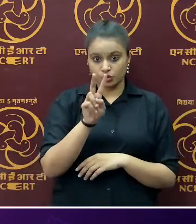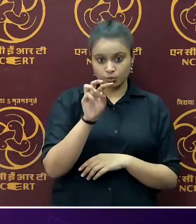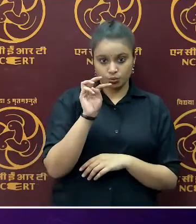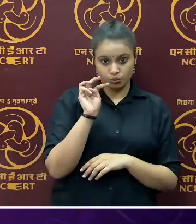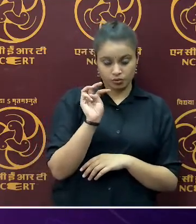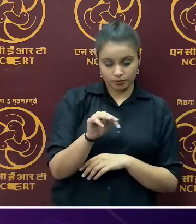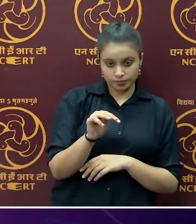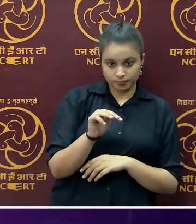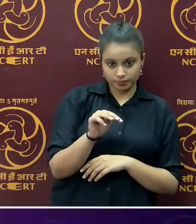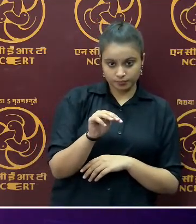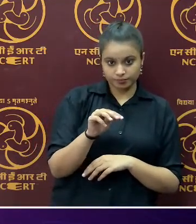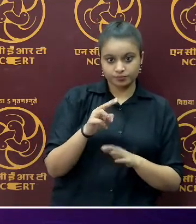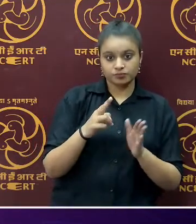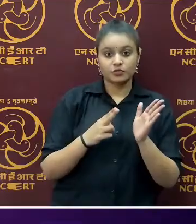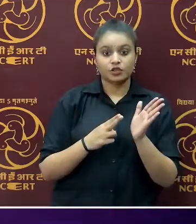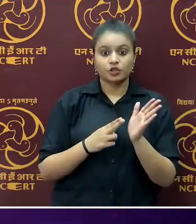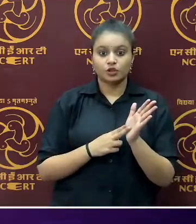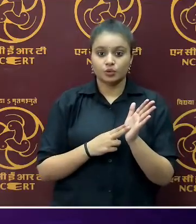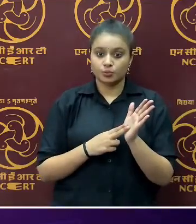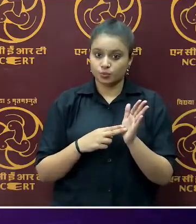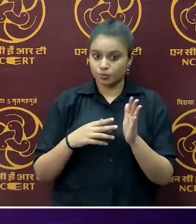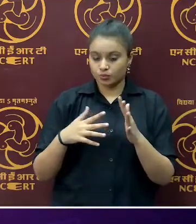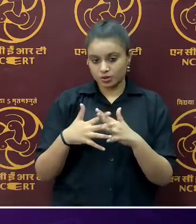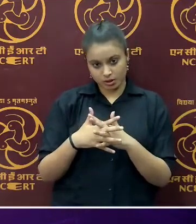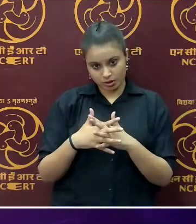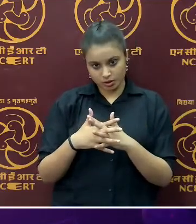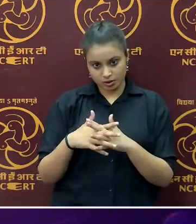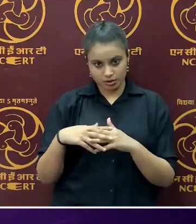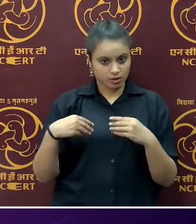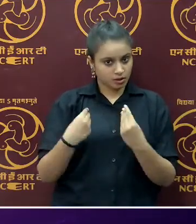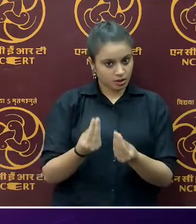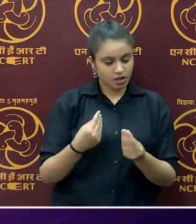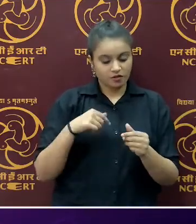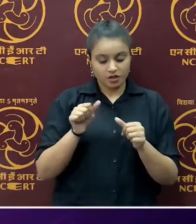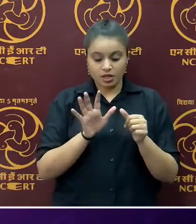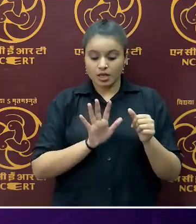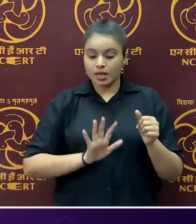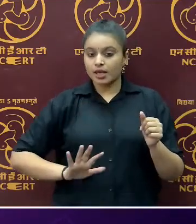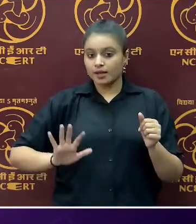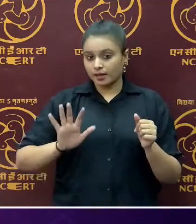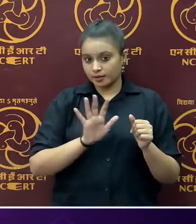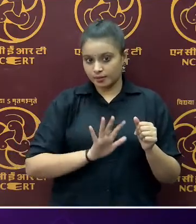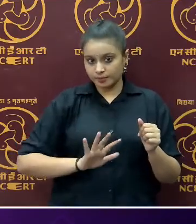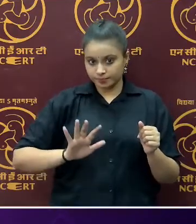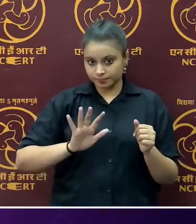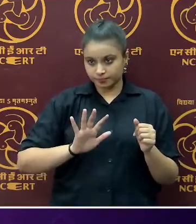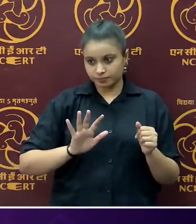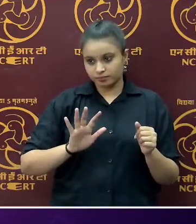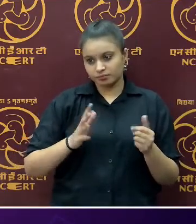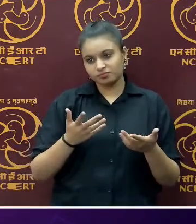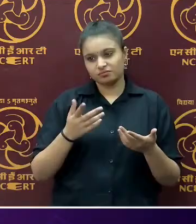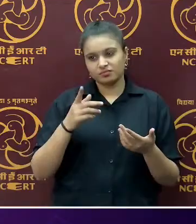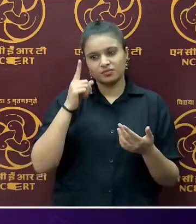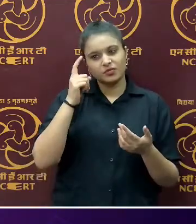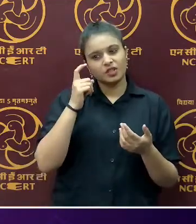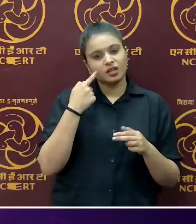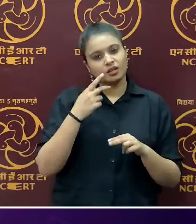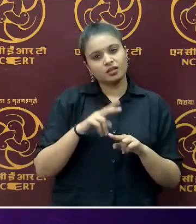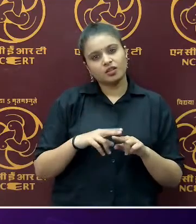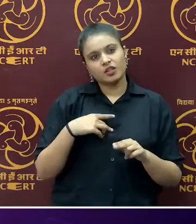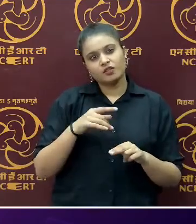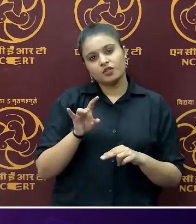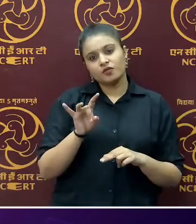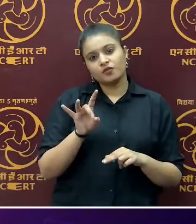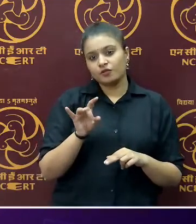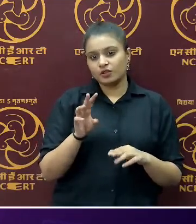2000 Newton. Okay. Yes, over an area, say suppose